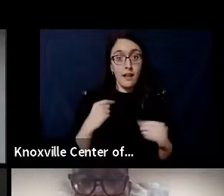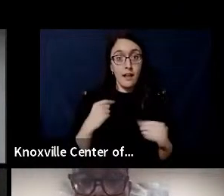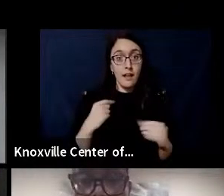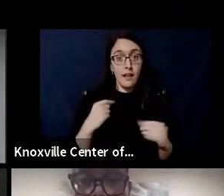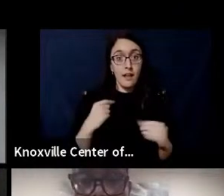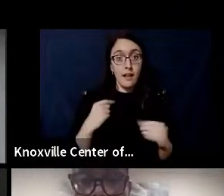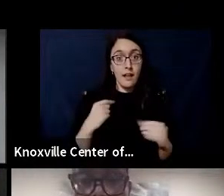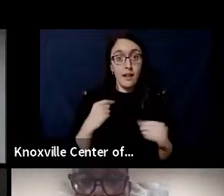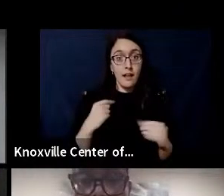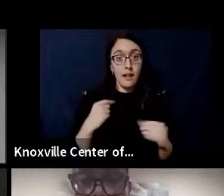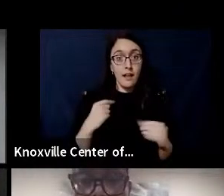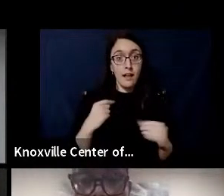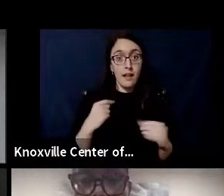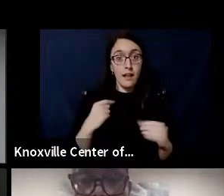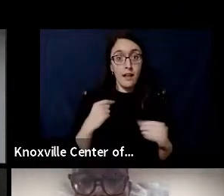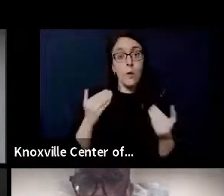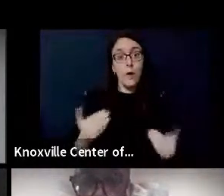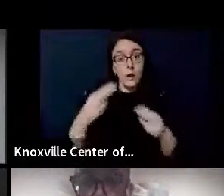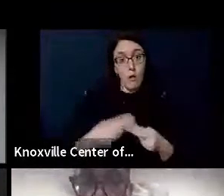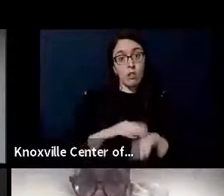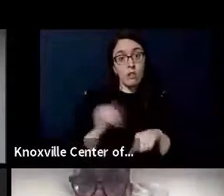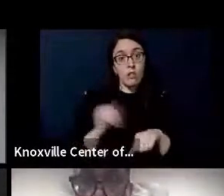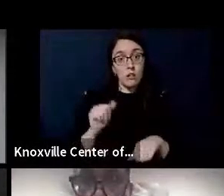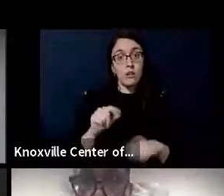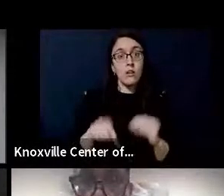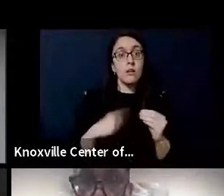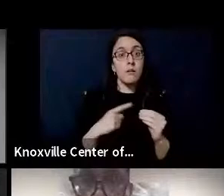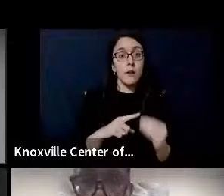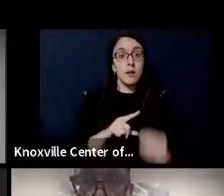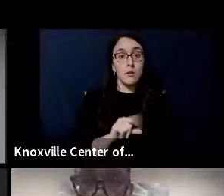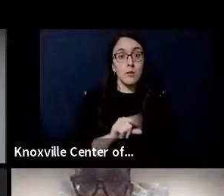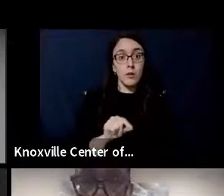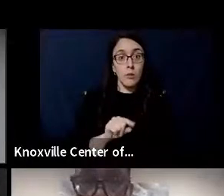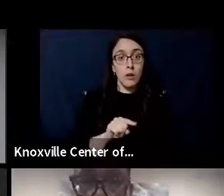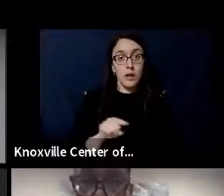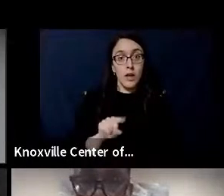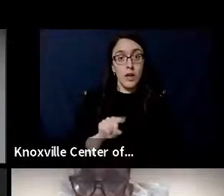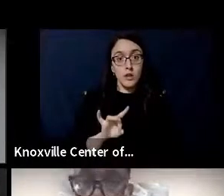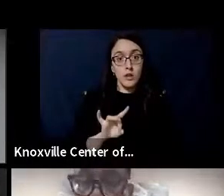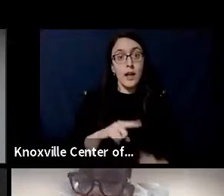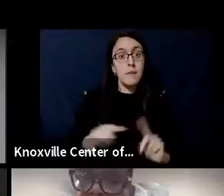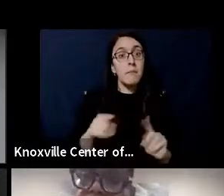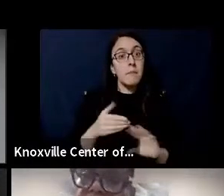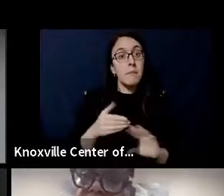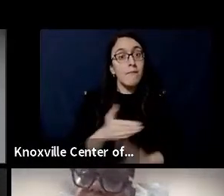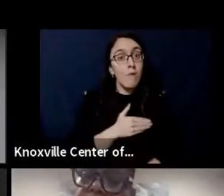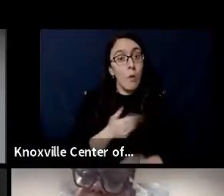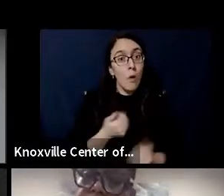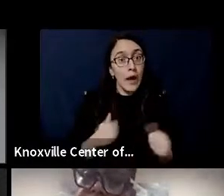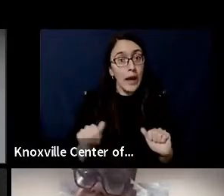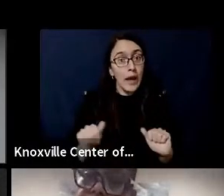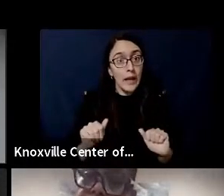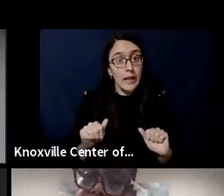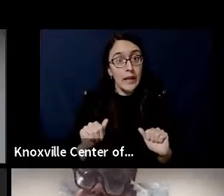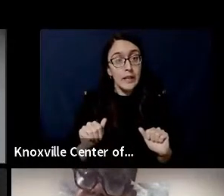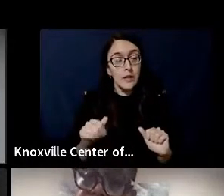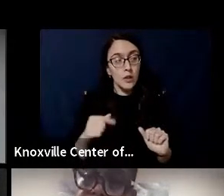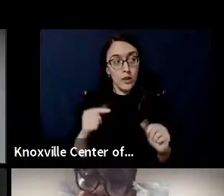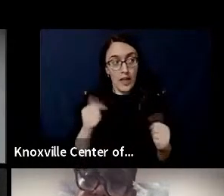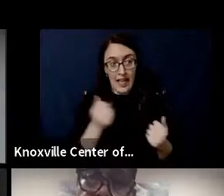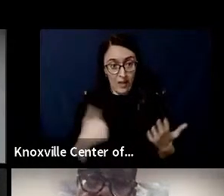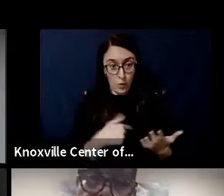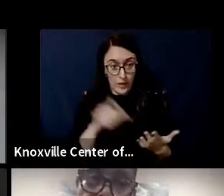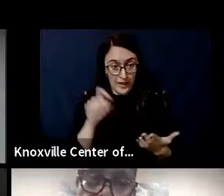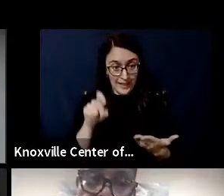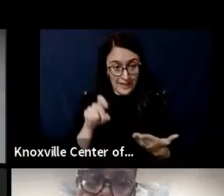So Marta, if you would conduct a roll call for us on 2020-8. But before any discussion, anything we haven't covered or need to